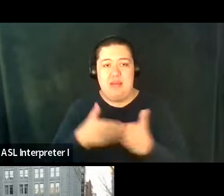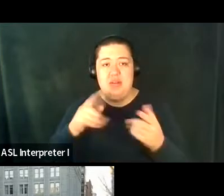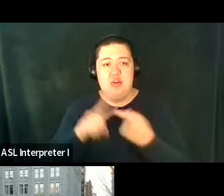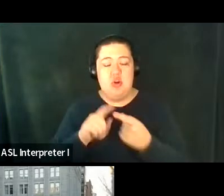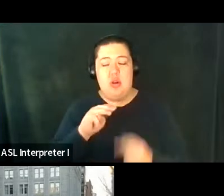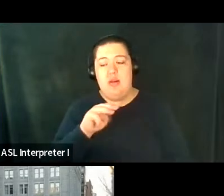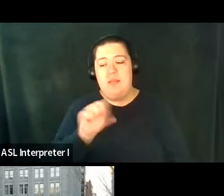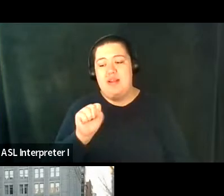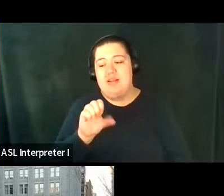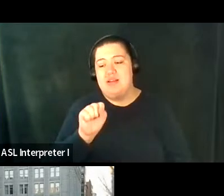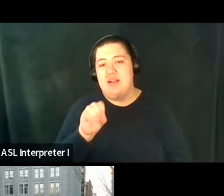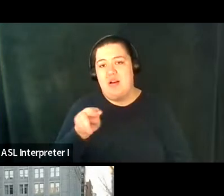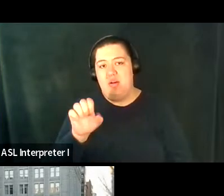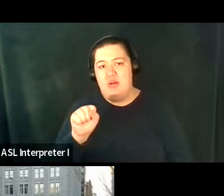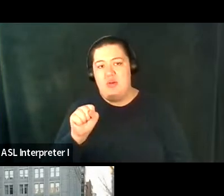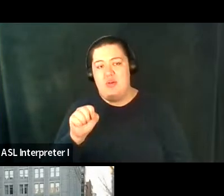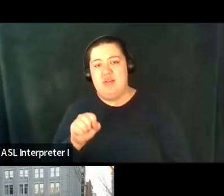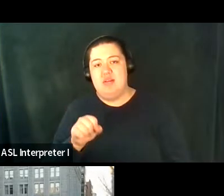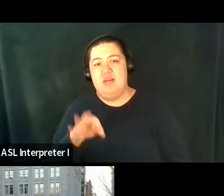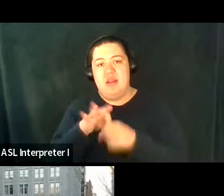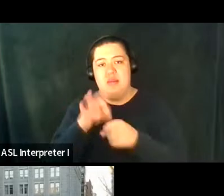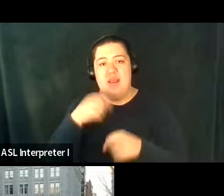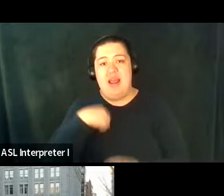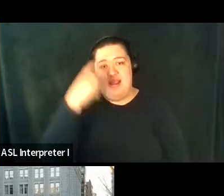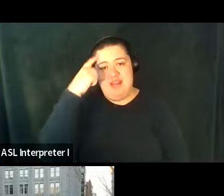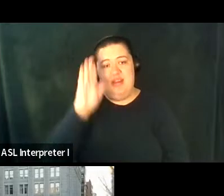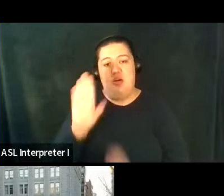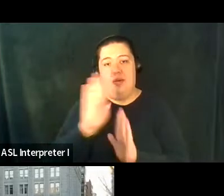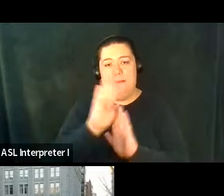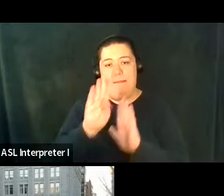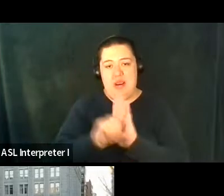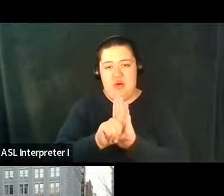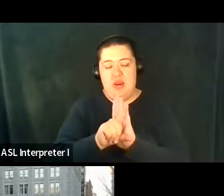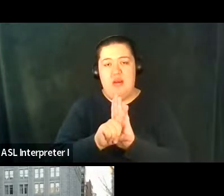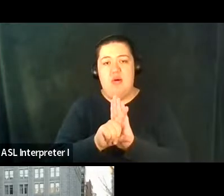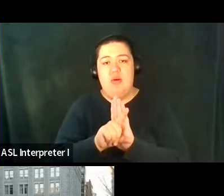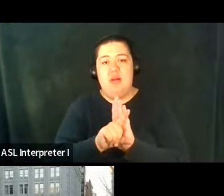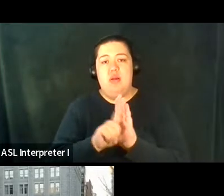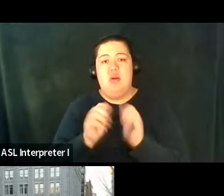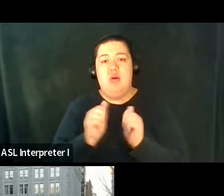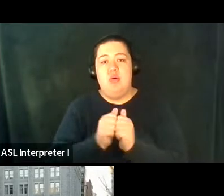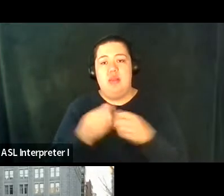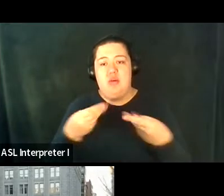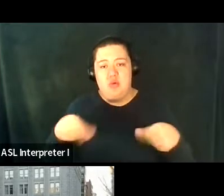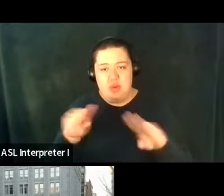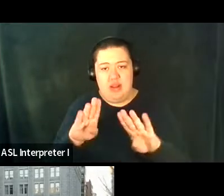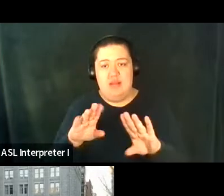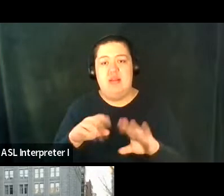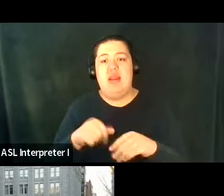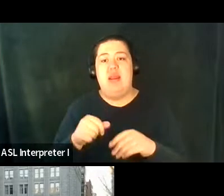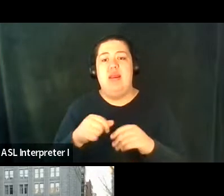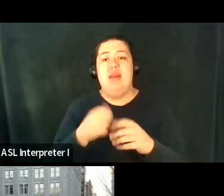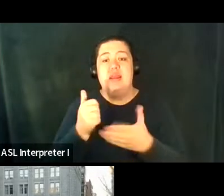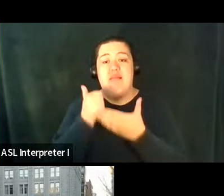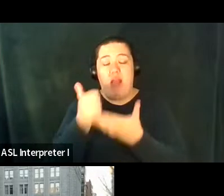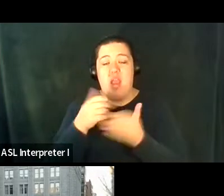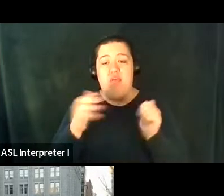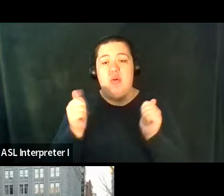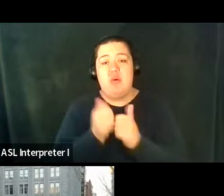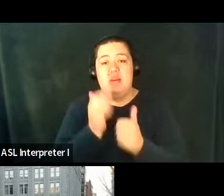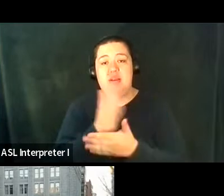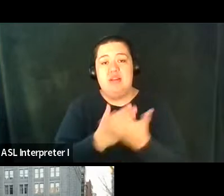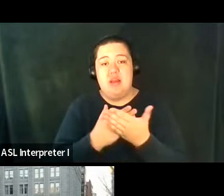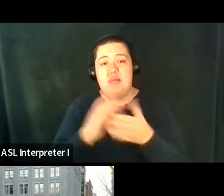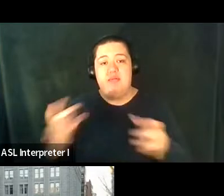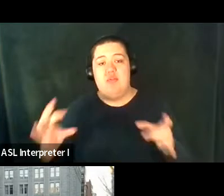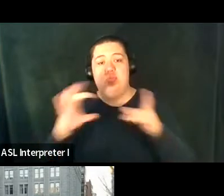Ms. Santos' nomination. I actually think that her background in real estate is quite helpful in terms of some of the joint